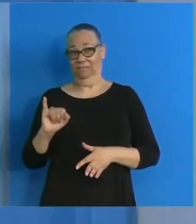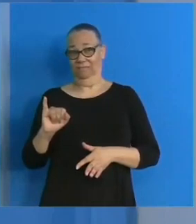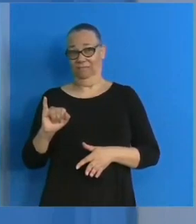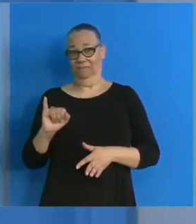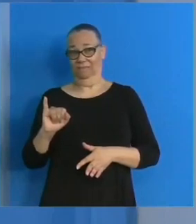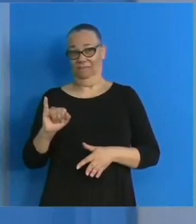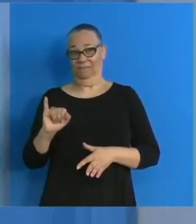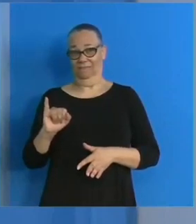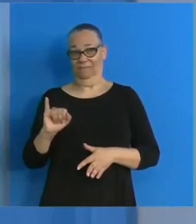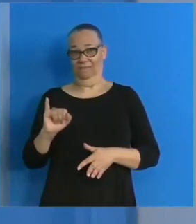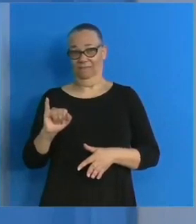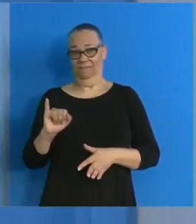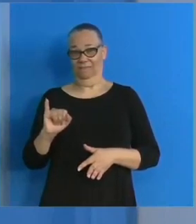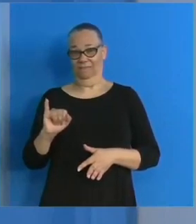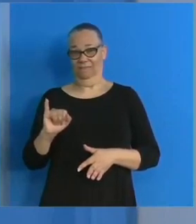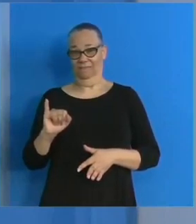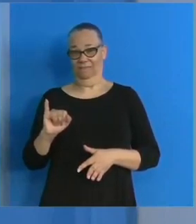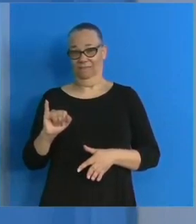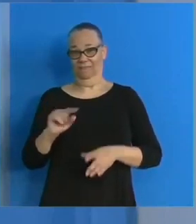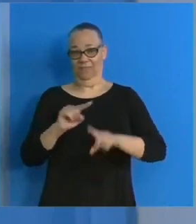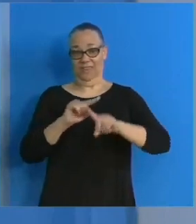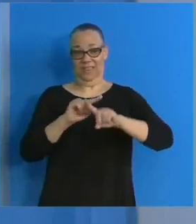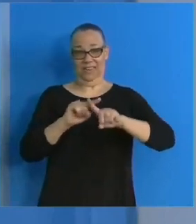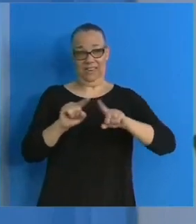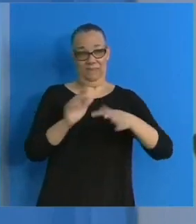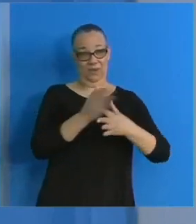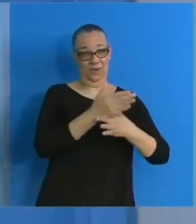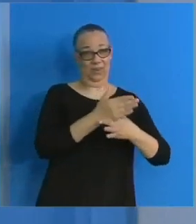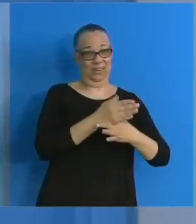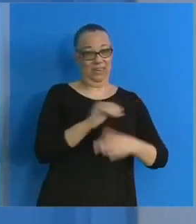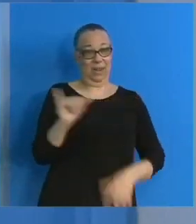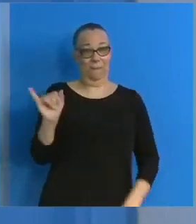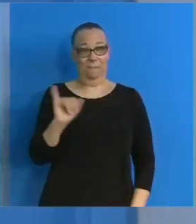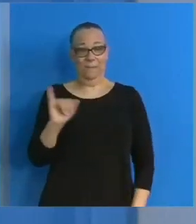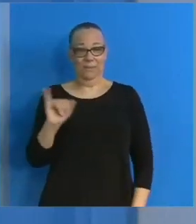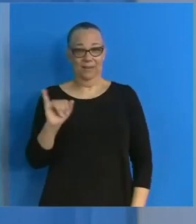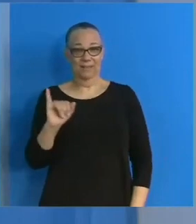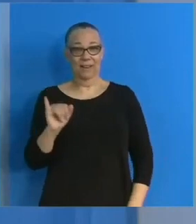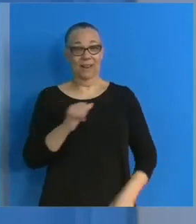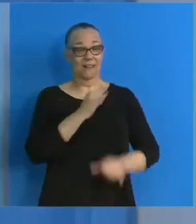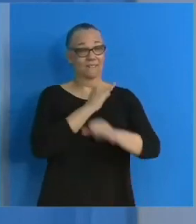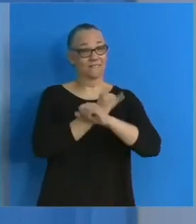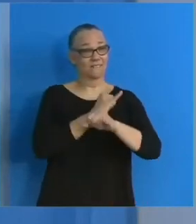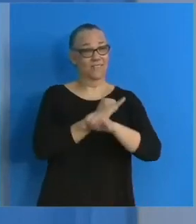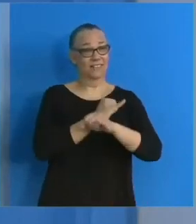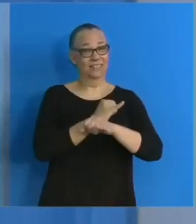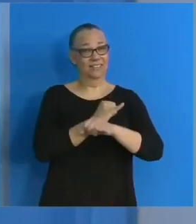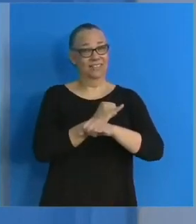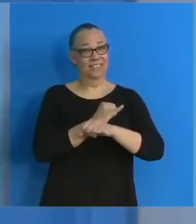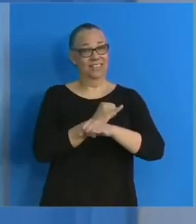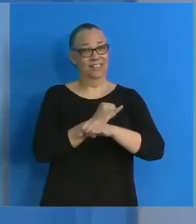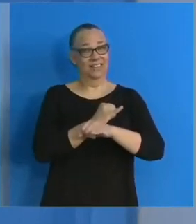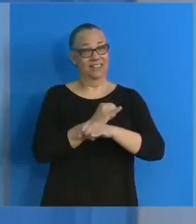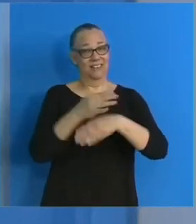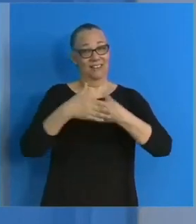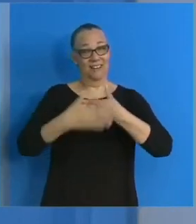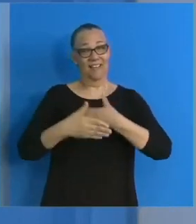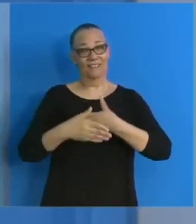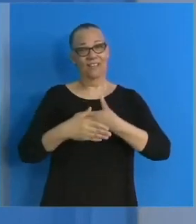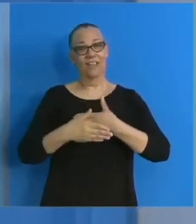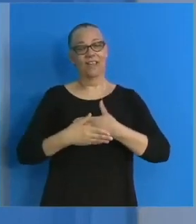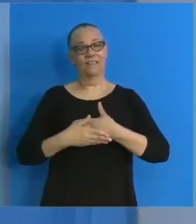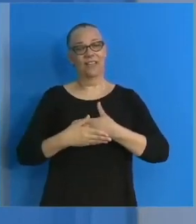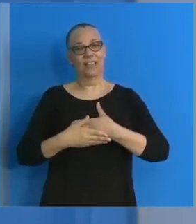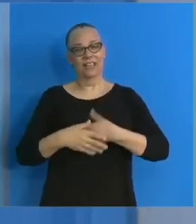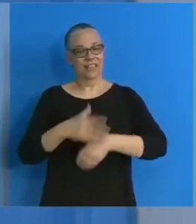Okay, so the difference between immunity from an infection and immunity generated following vaccination